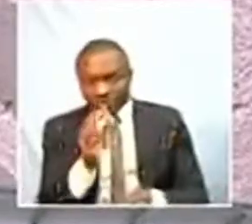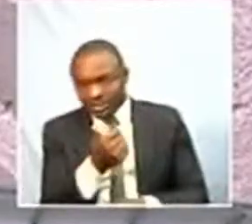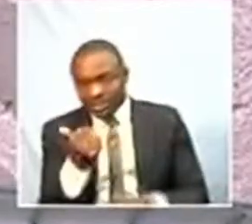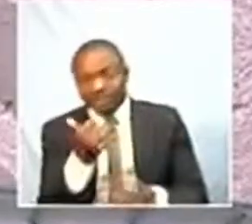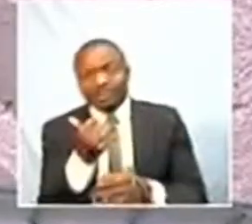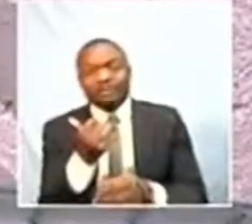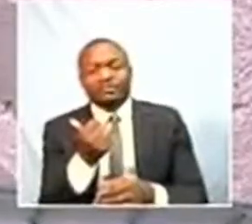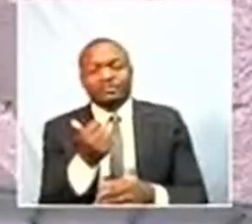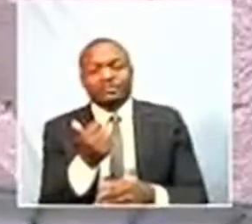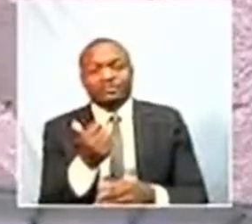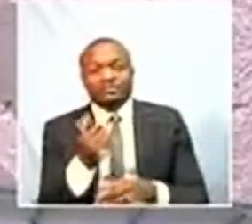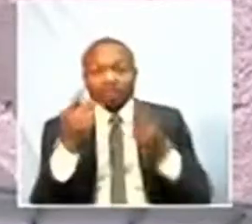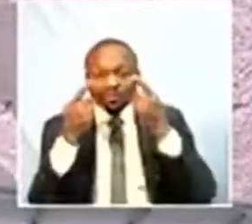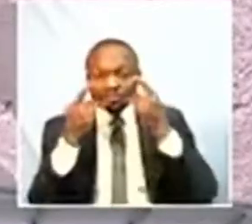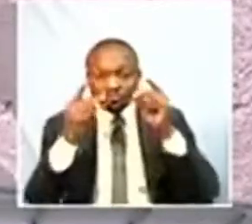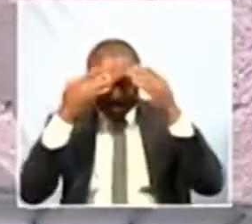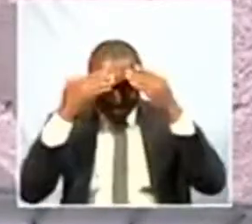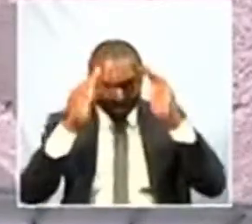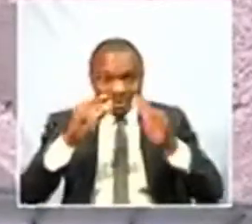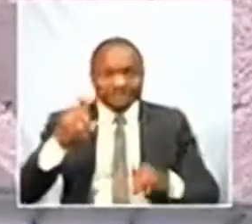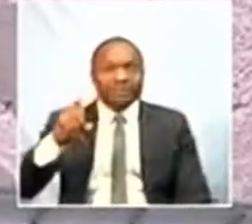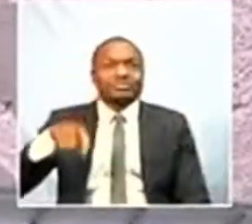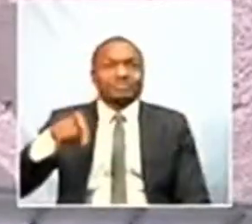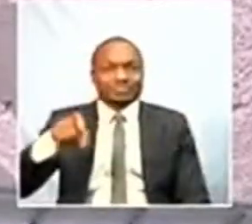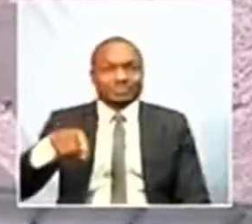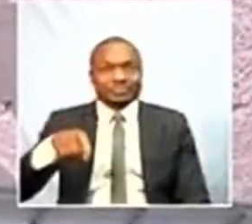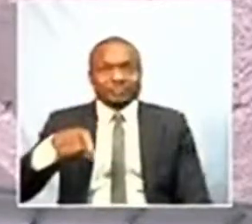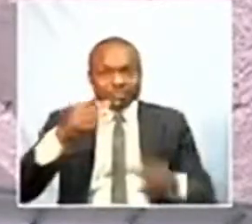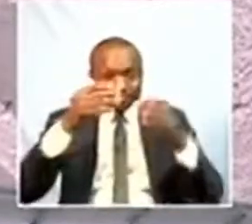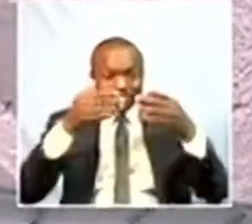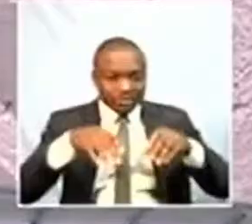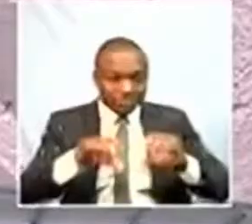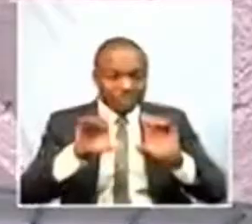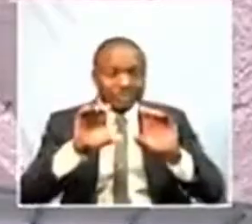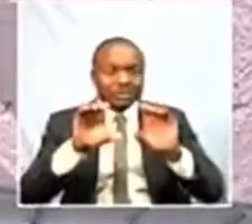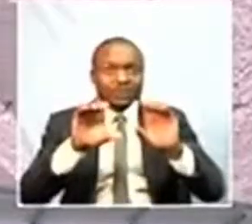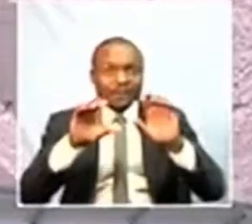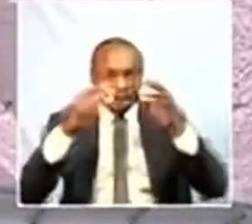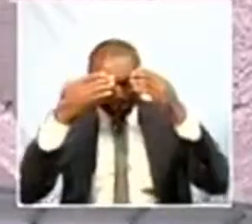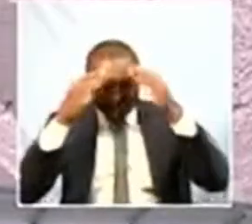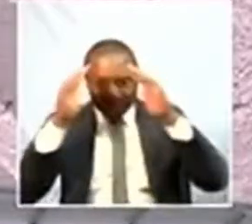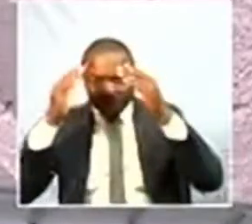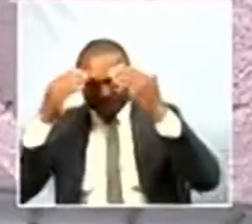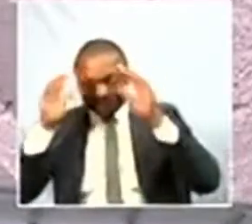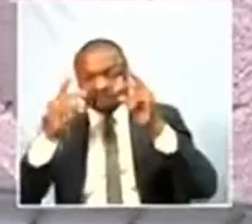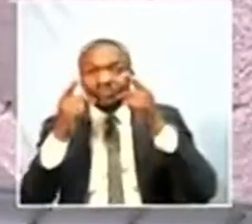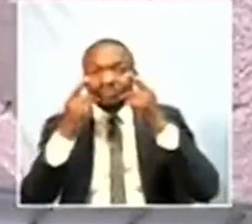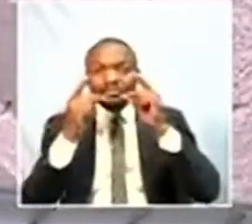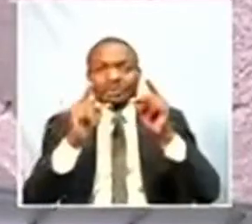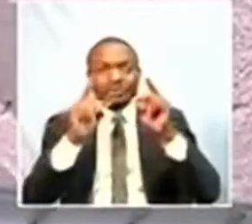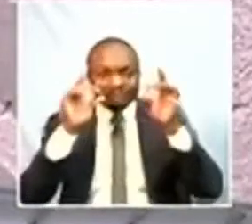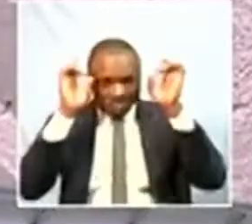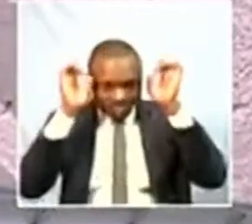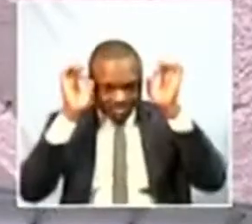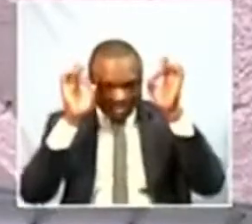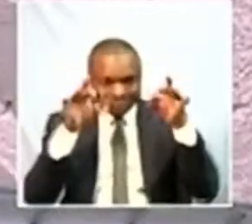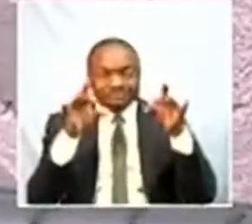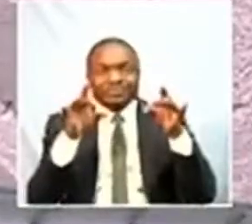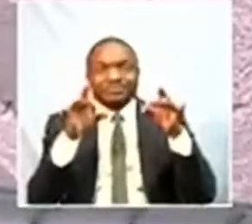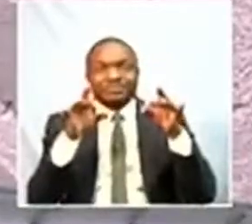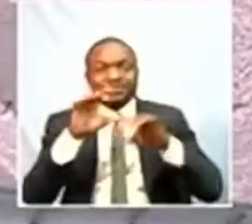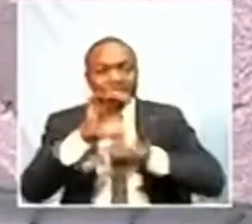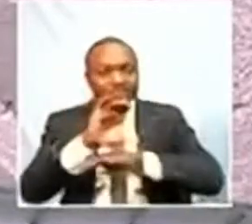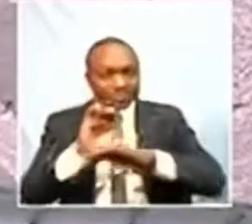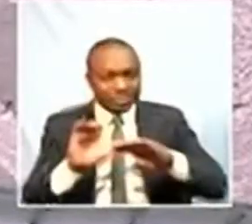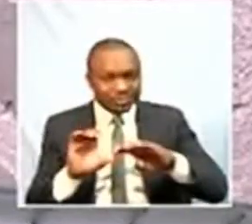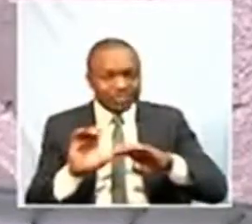Speaker. Public awareness is needed to continue awareing the public on the dangers, results, and